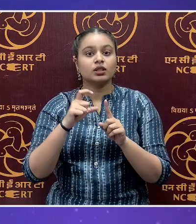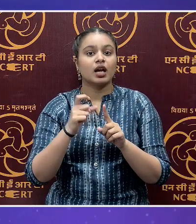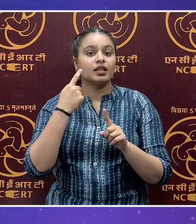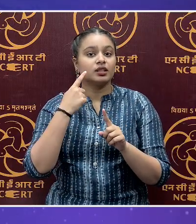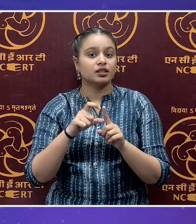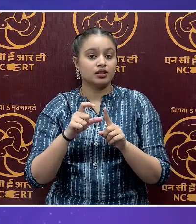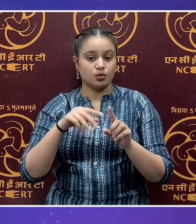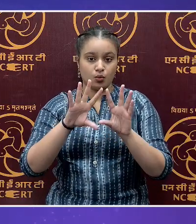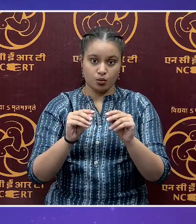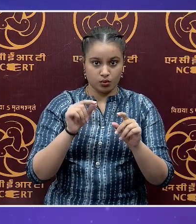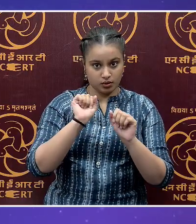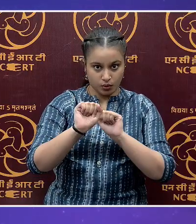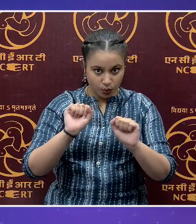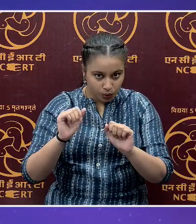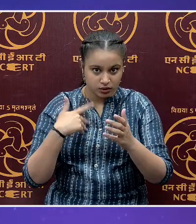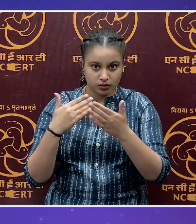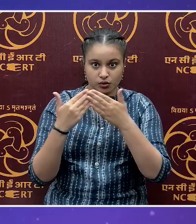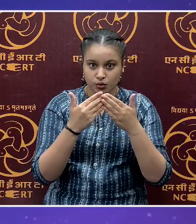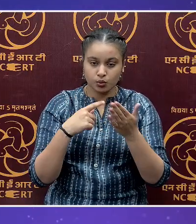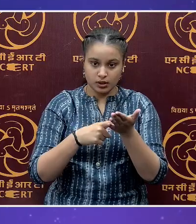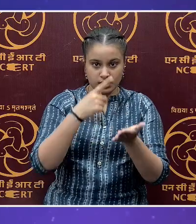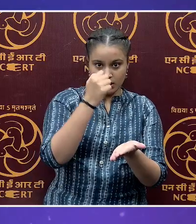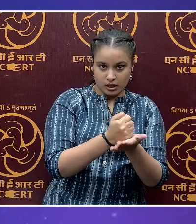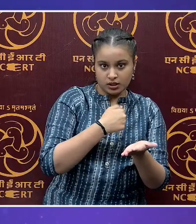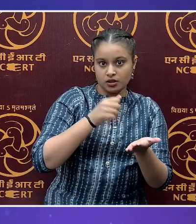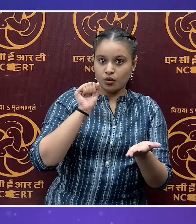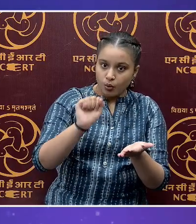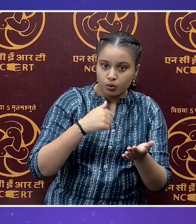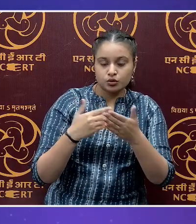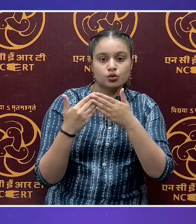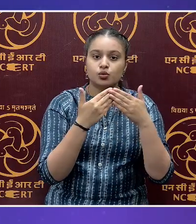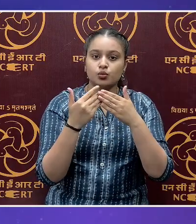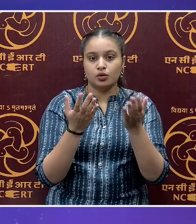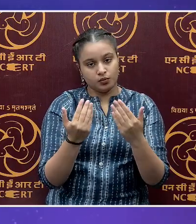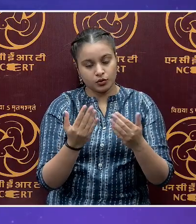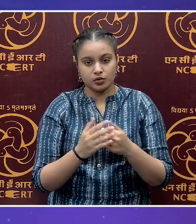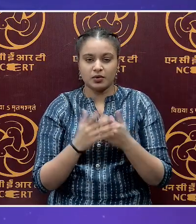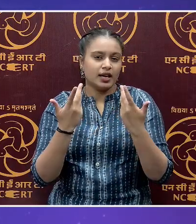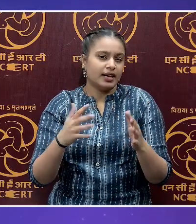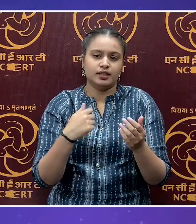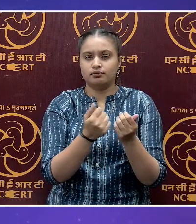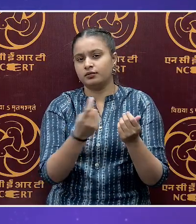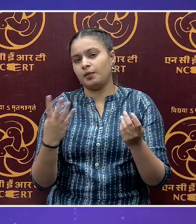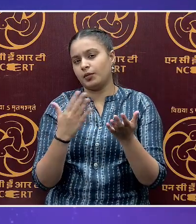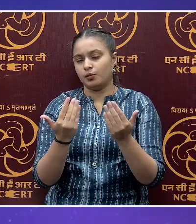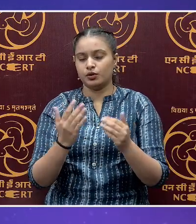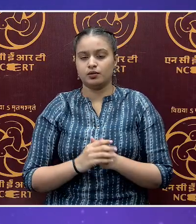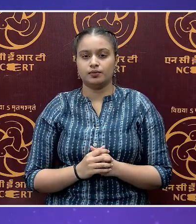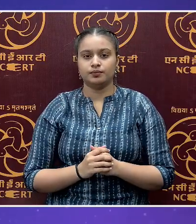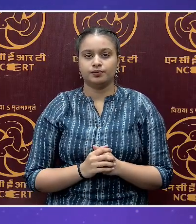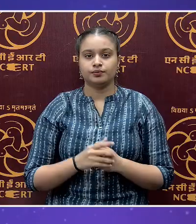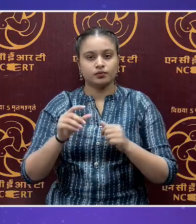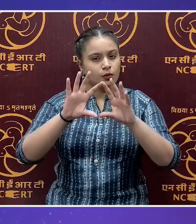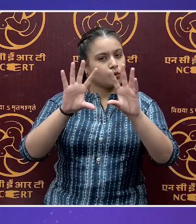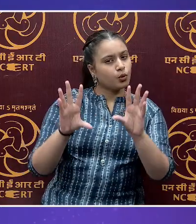on basis of the school UID's ID, they can able to register with their particular schools which they want. Right. So, so is it all